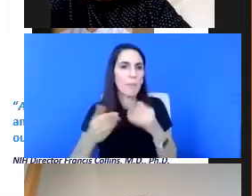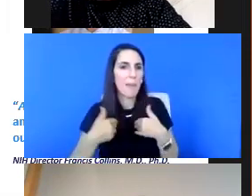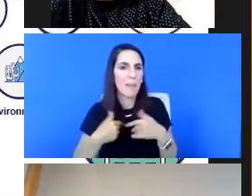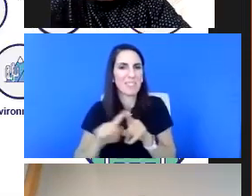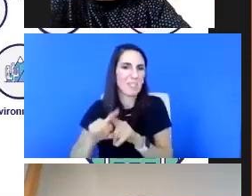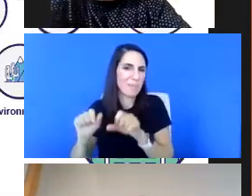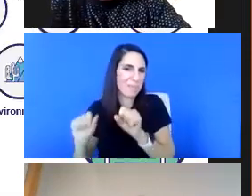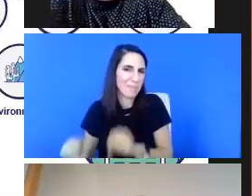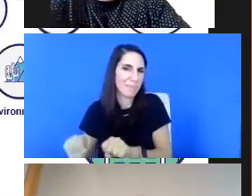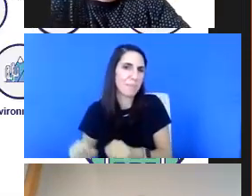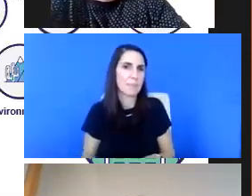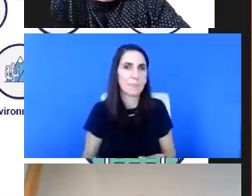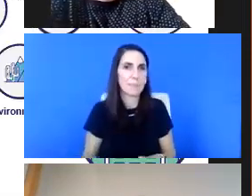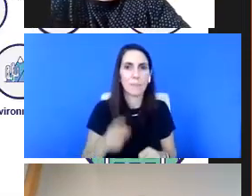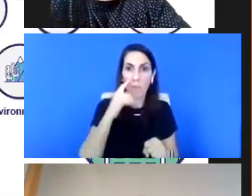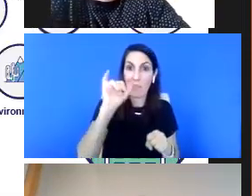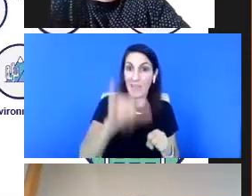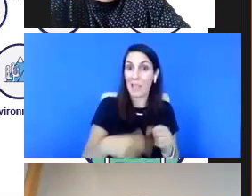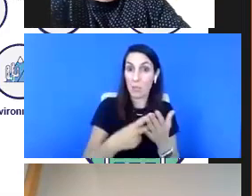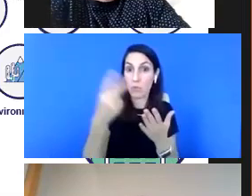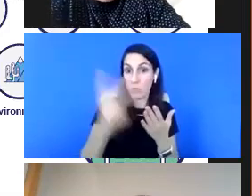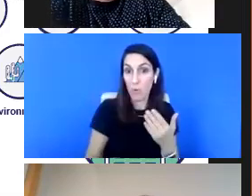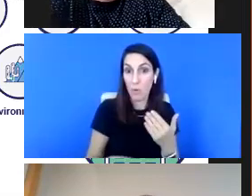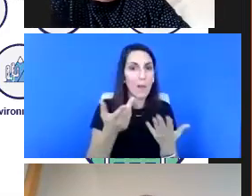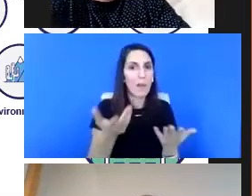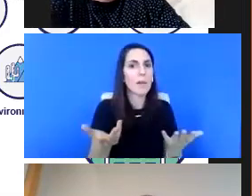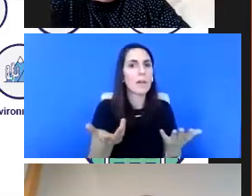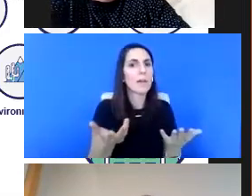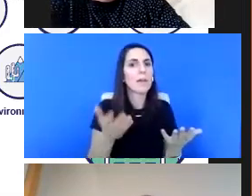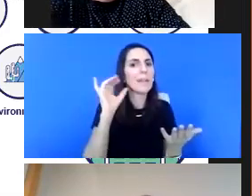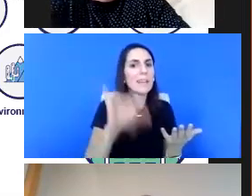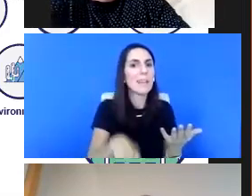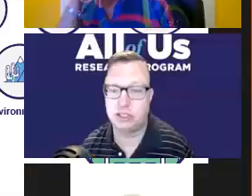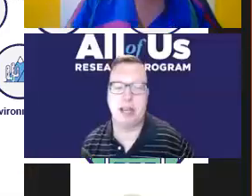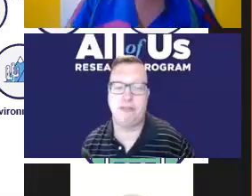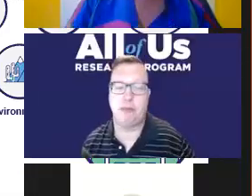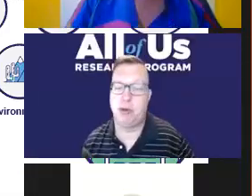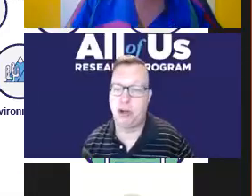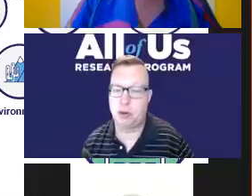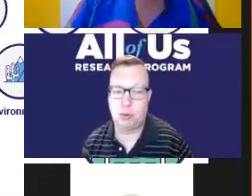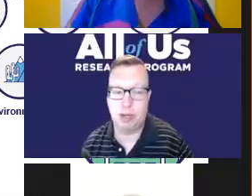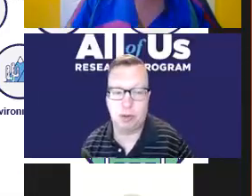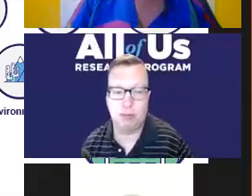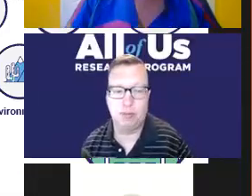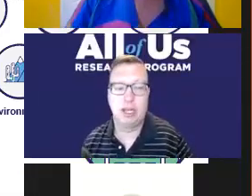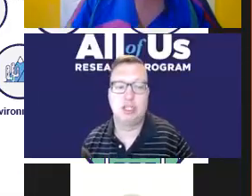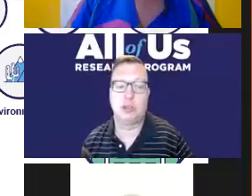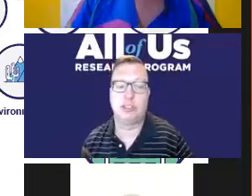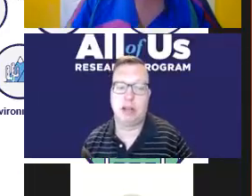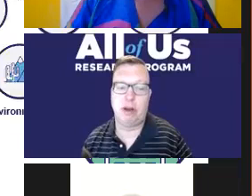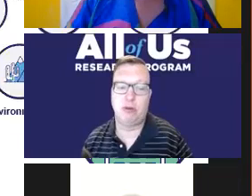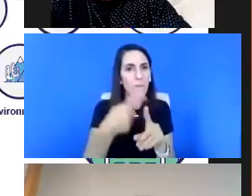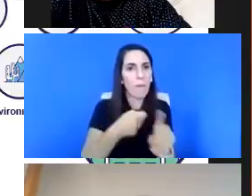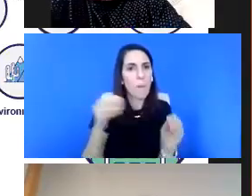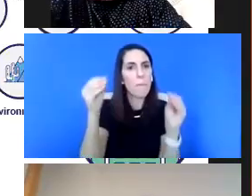So a little bit more about the All of Us Research Program. The All of Us Research Program is aiming to gather data from 1 million or more people